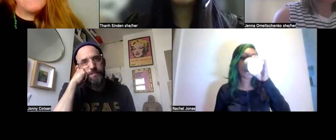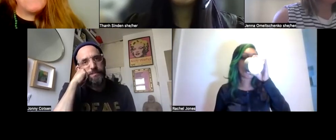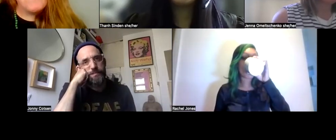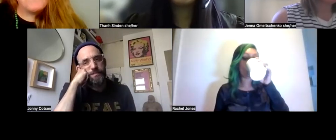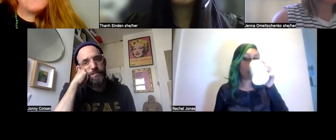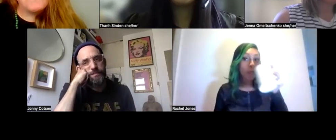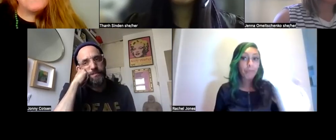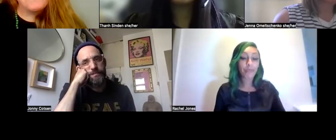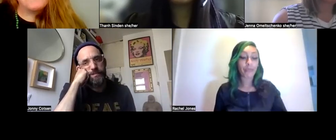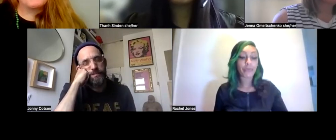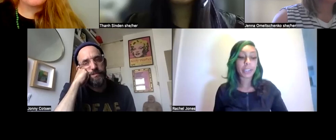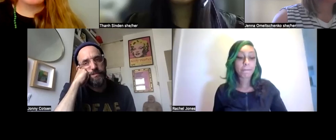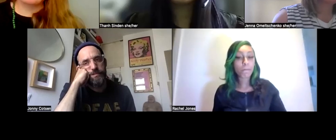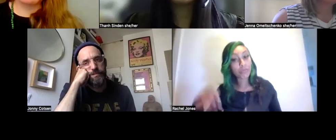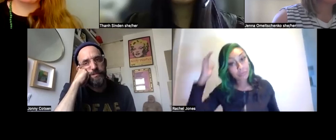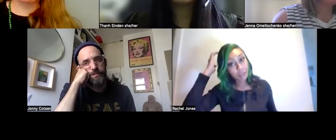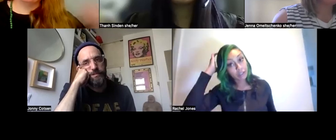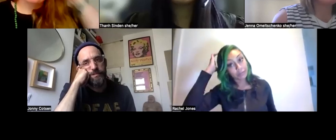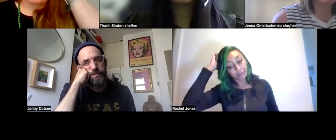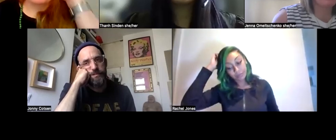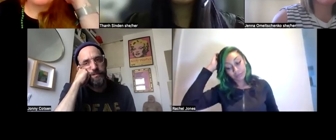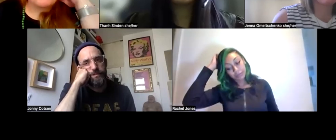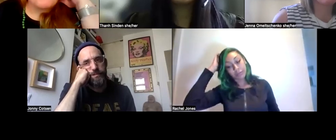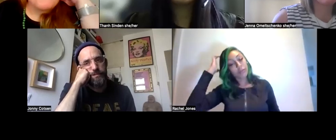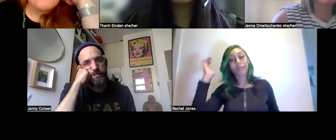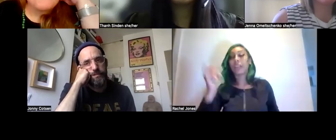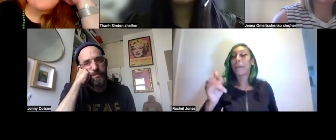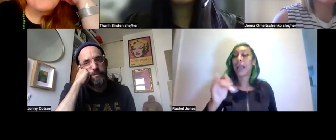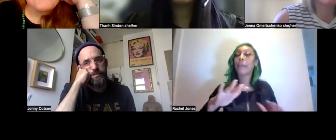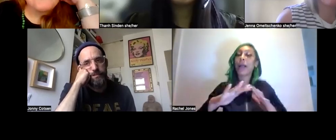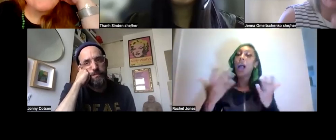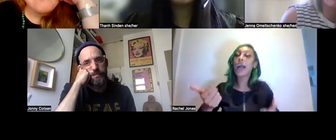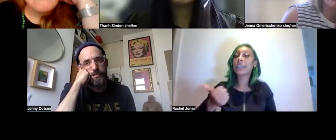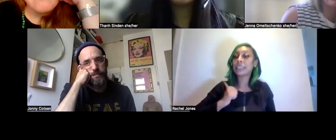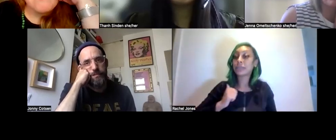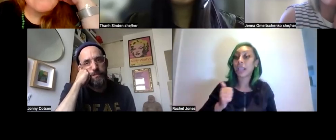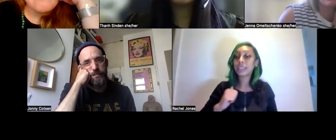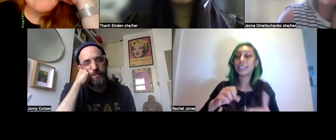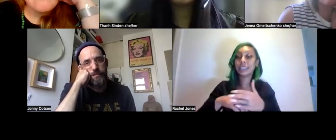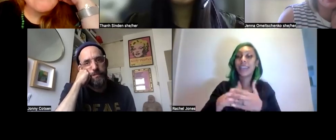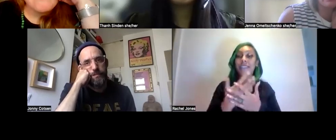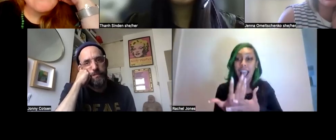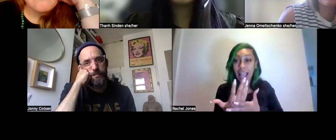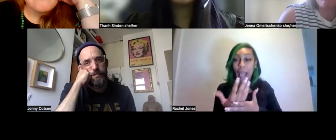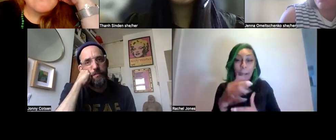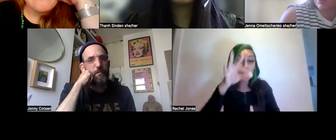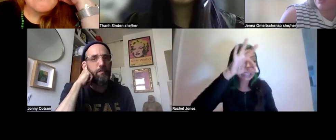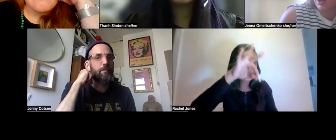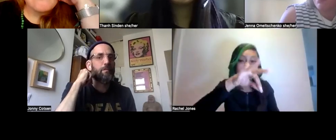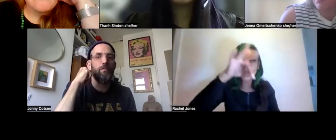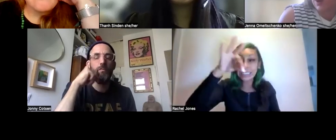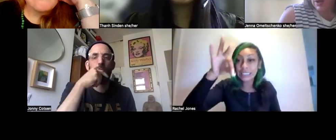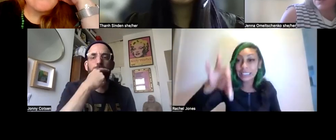Yeah, maybe I can talk a bit about unexpected developments from the seeds of change. That might